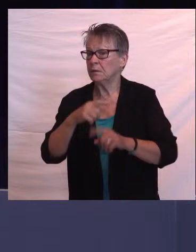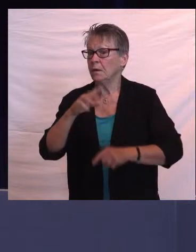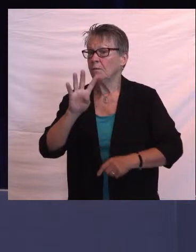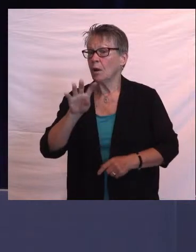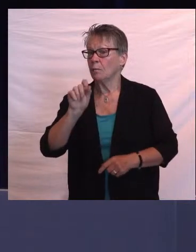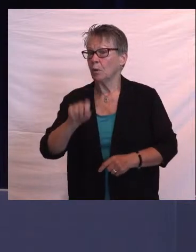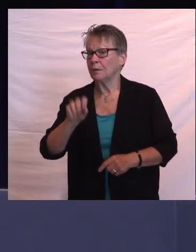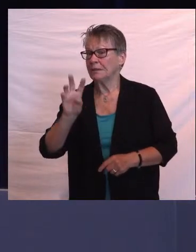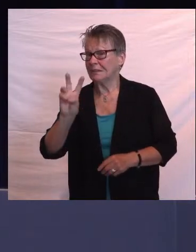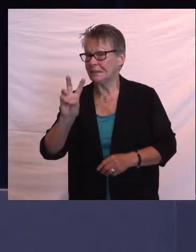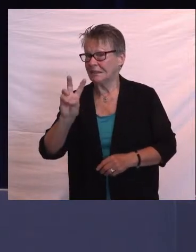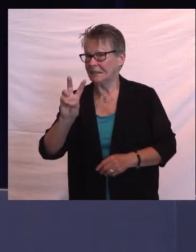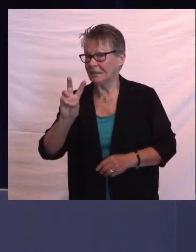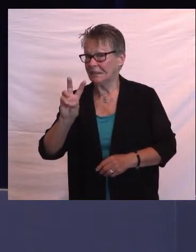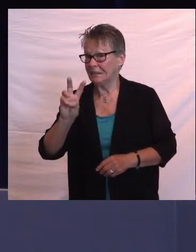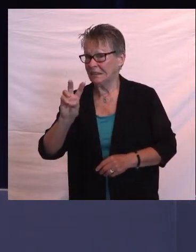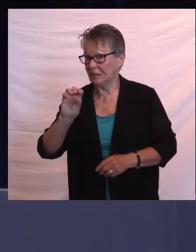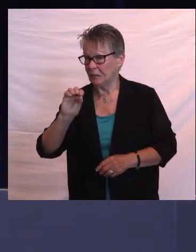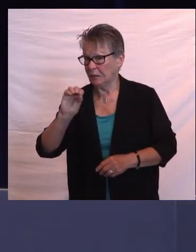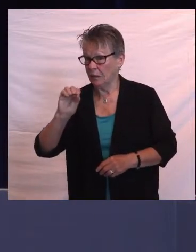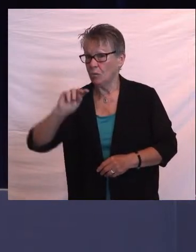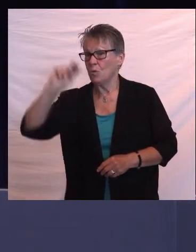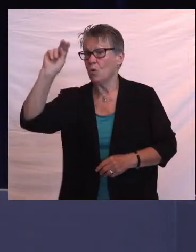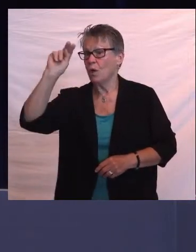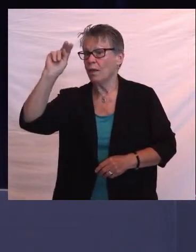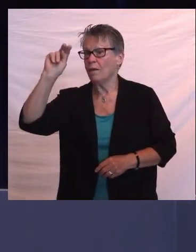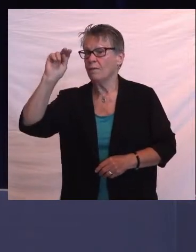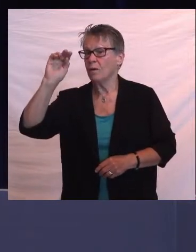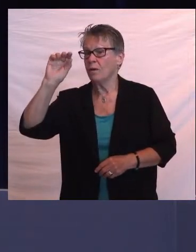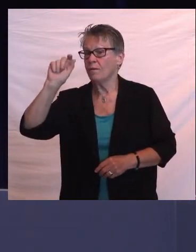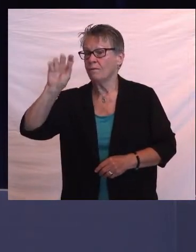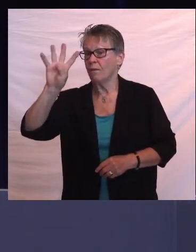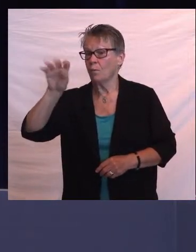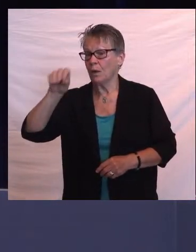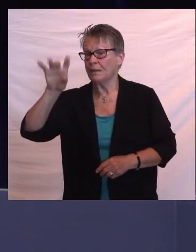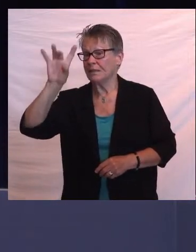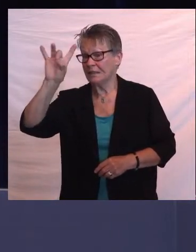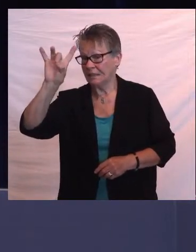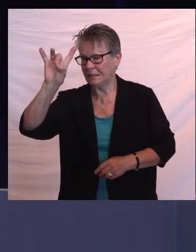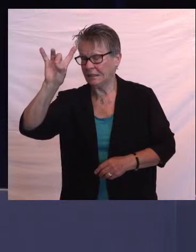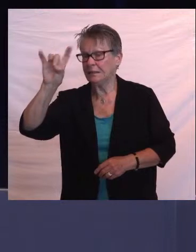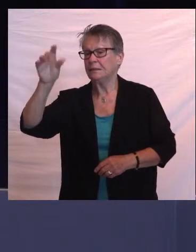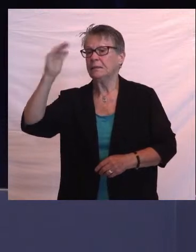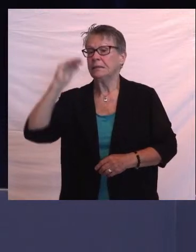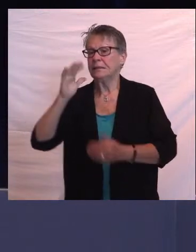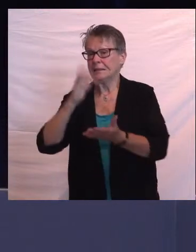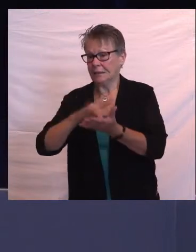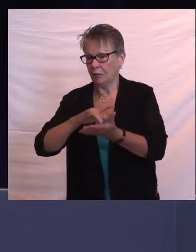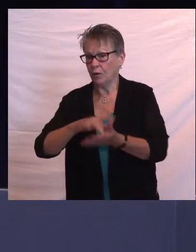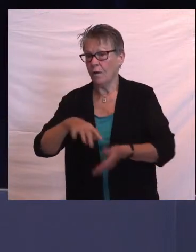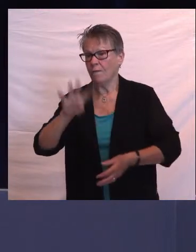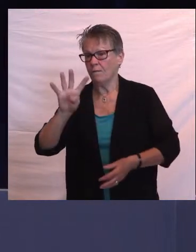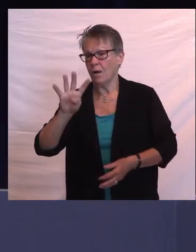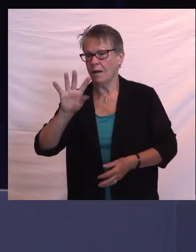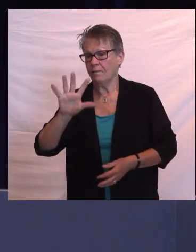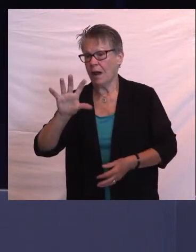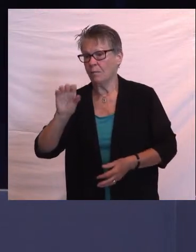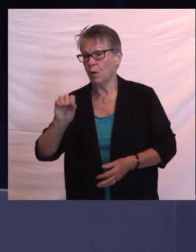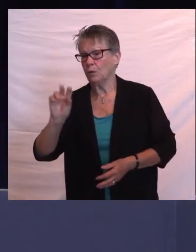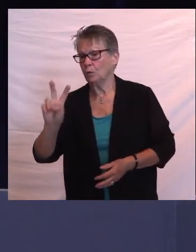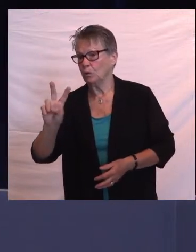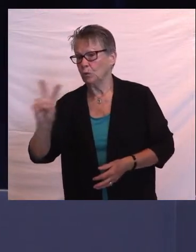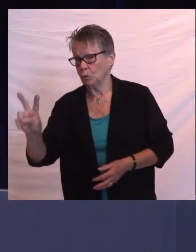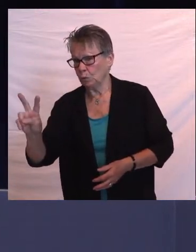4.60. The northern part of the state reports 4.08%. The central part of the state, 5.22%,